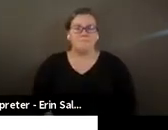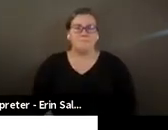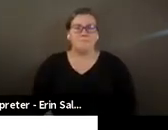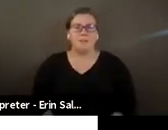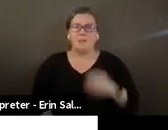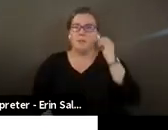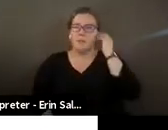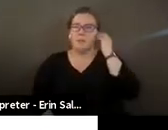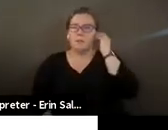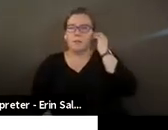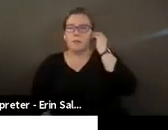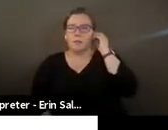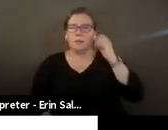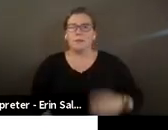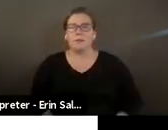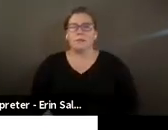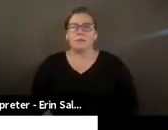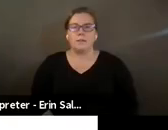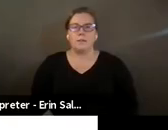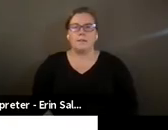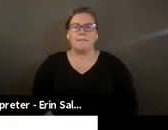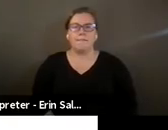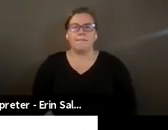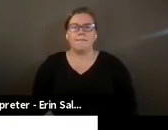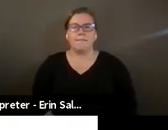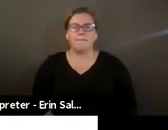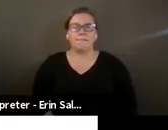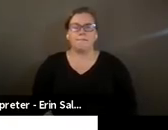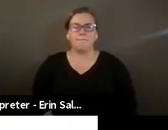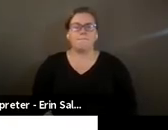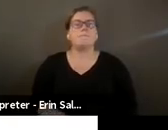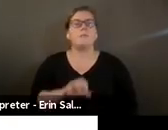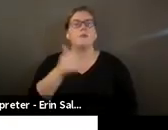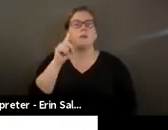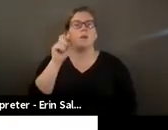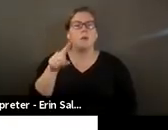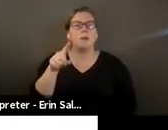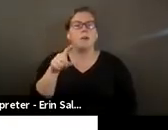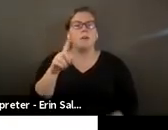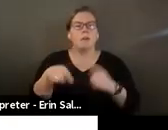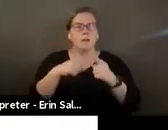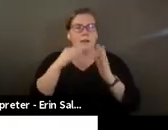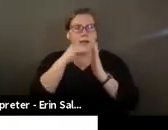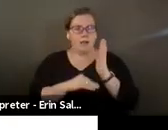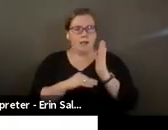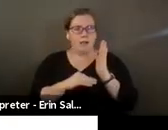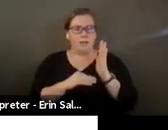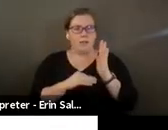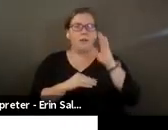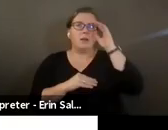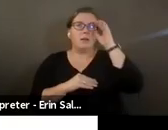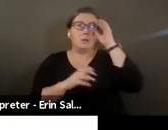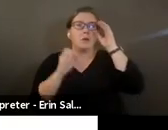Awesome. And a question that I had as well is involving with the application or having